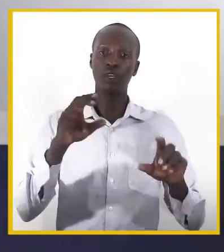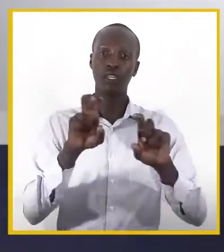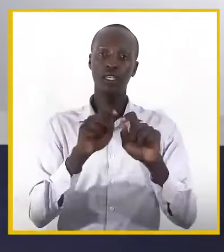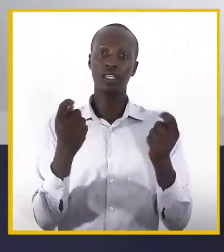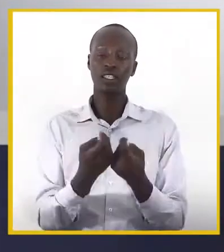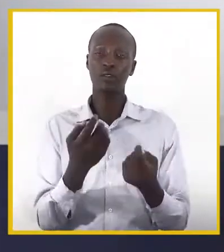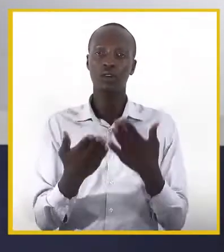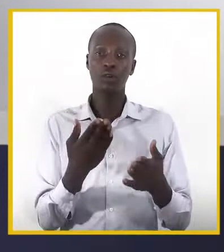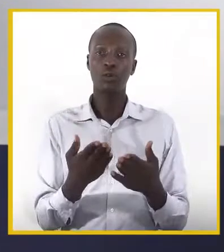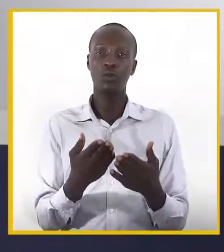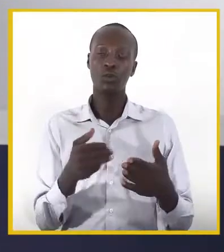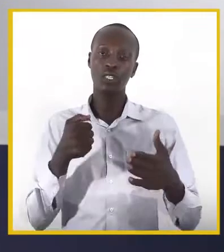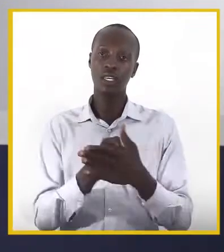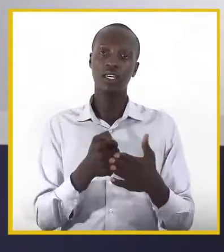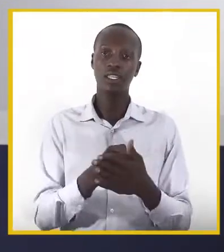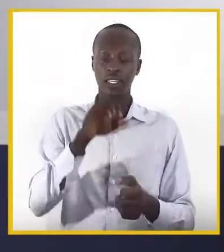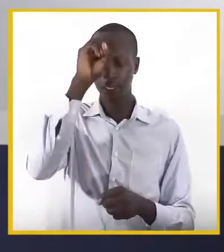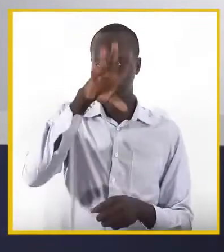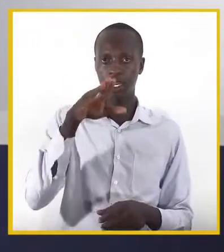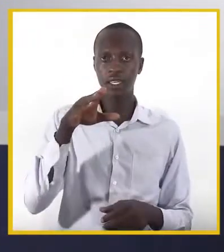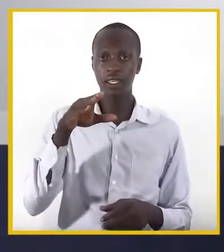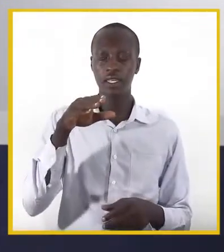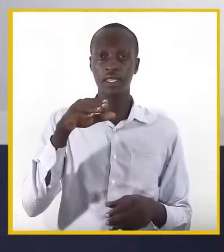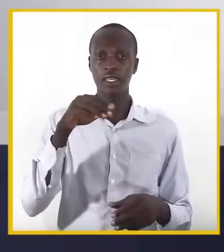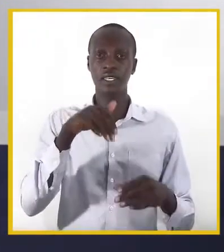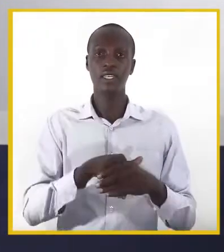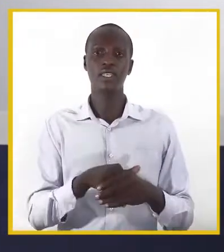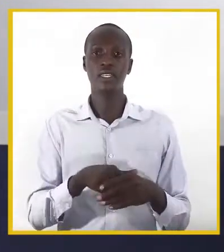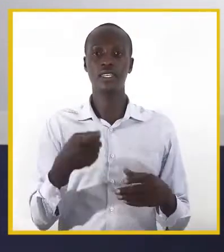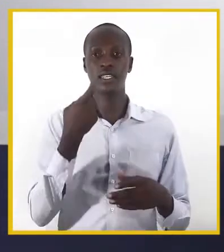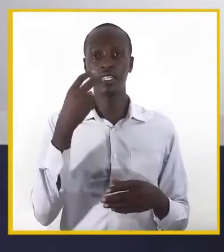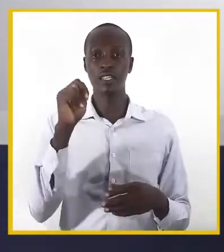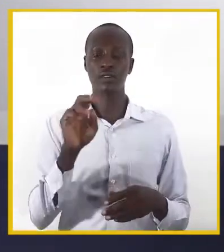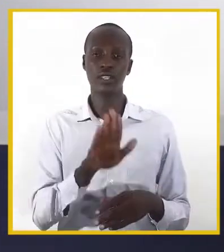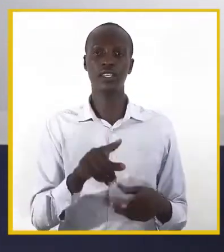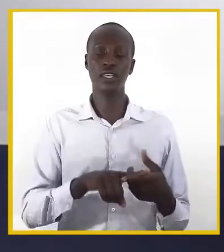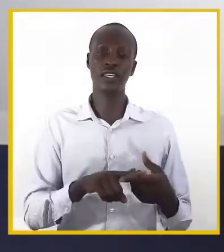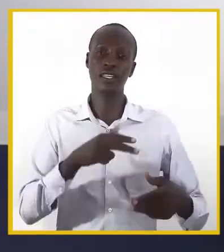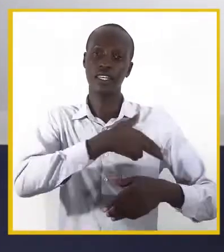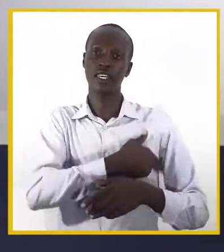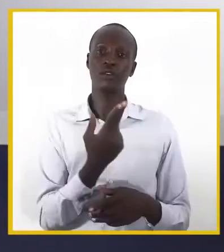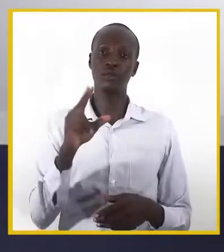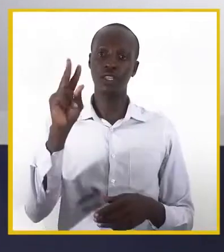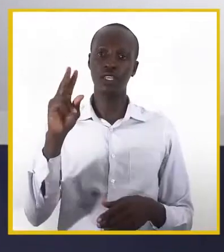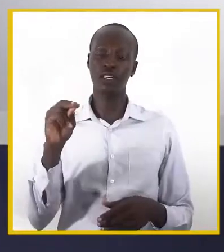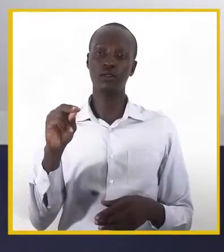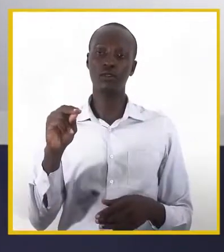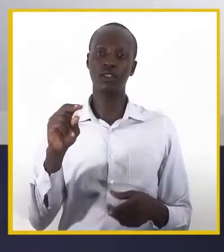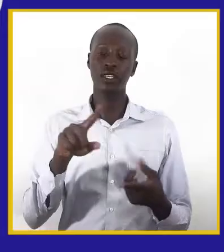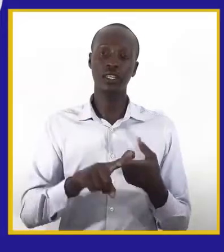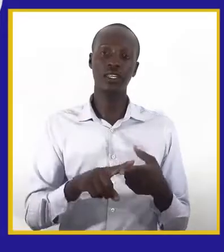which had invaded a mine belonging to Shadrach Viega, aged 33, of Ascot Mine in Norton, and robbed him of gold